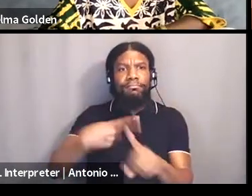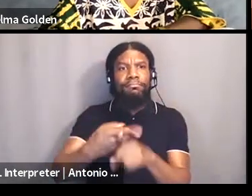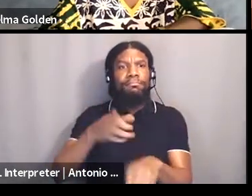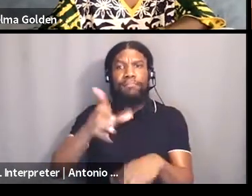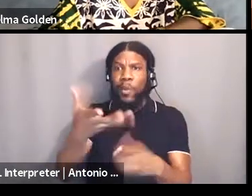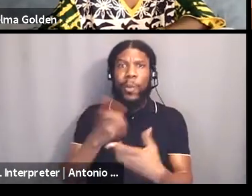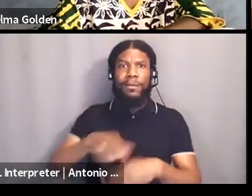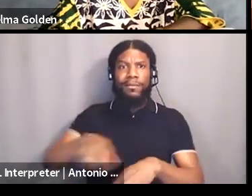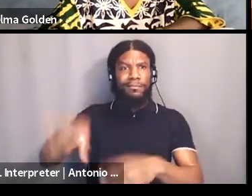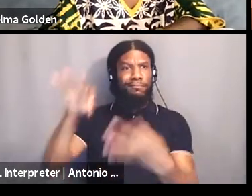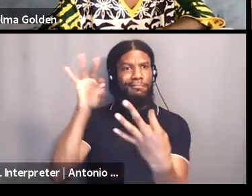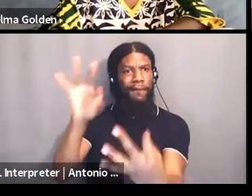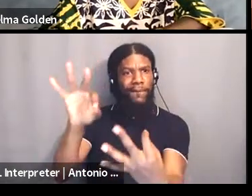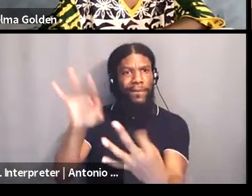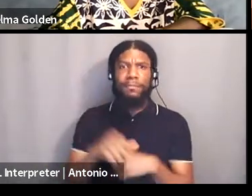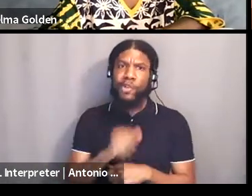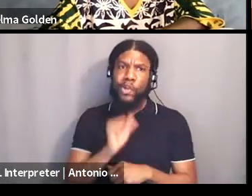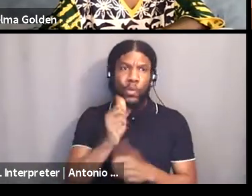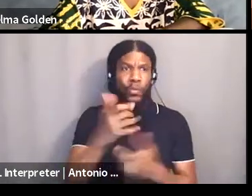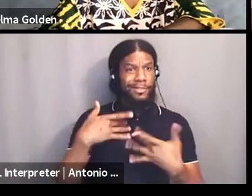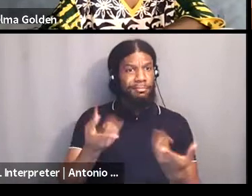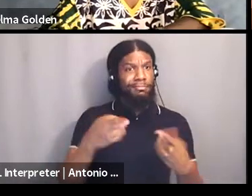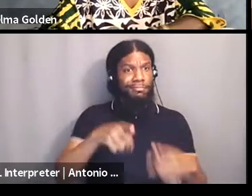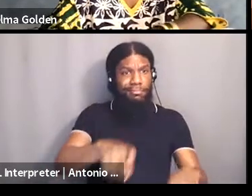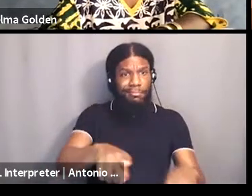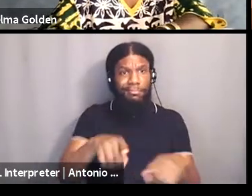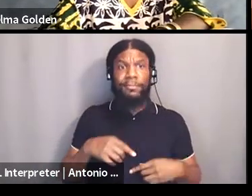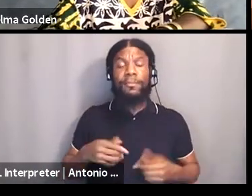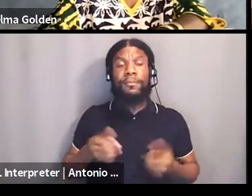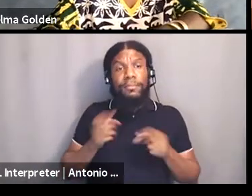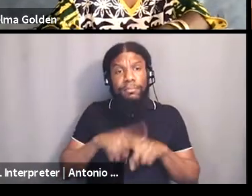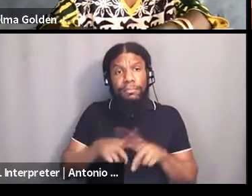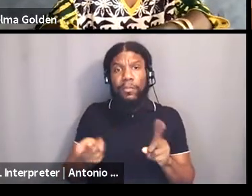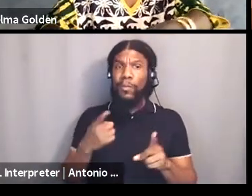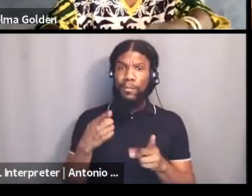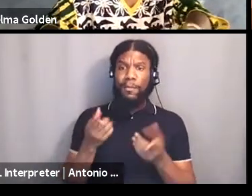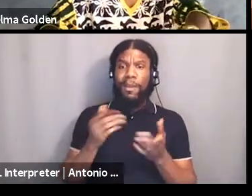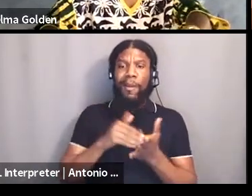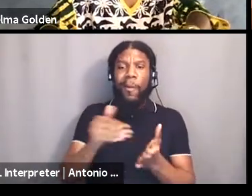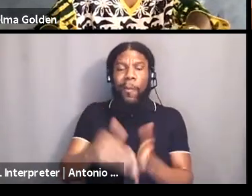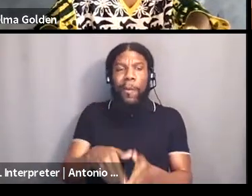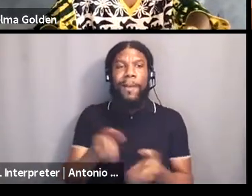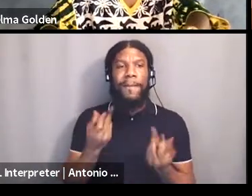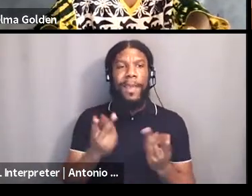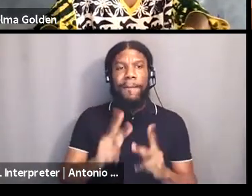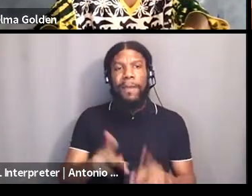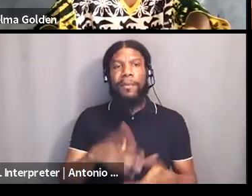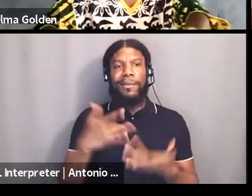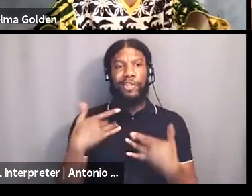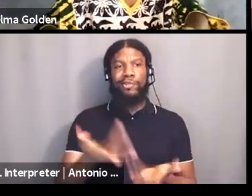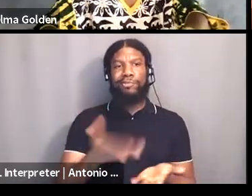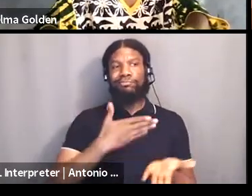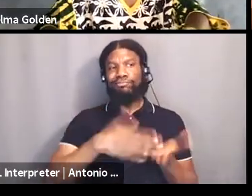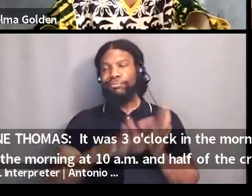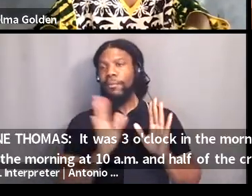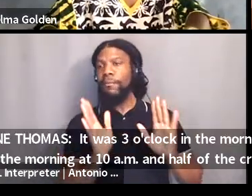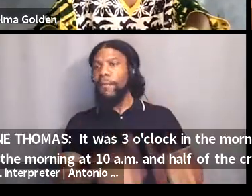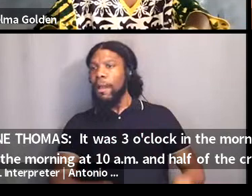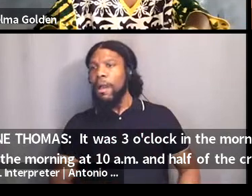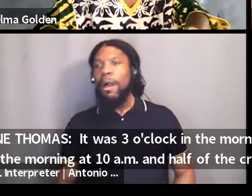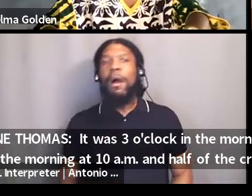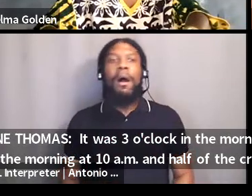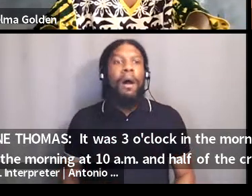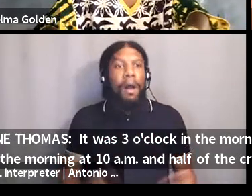when, you know, they oftentimes don't get credited for it, mm-hmm. you know? And so. And that was very that important commitment to us. And yeah.